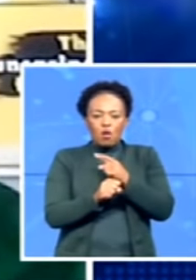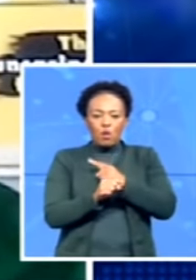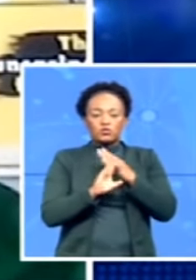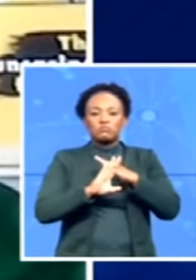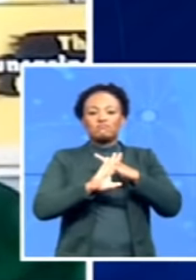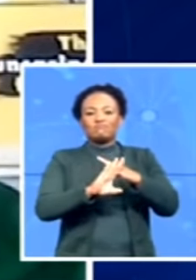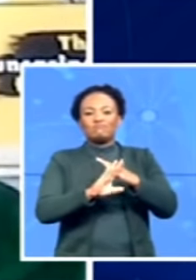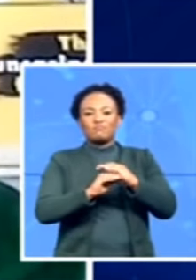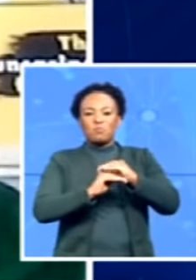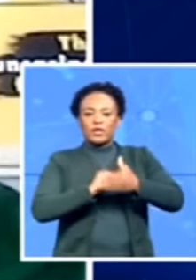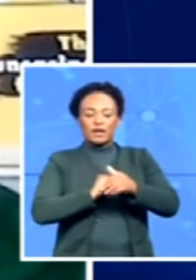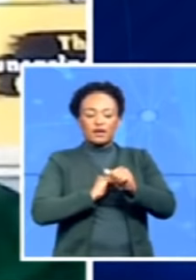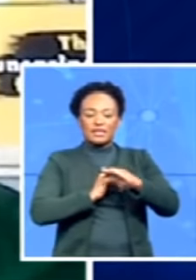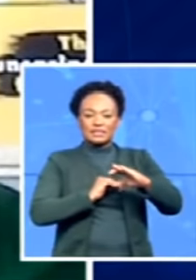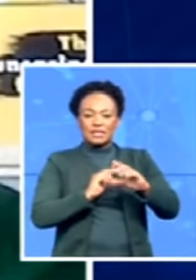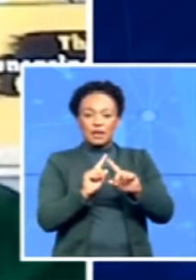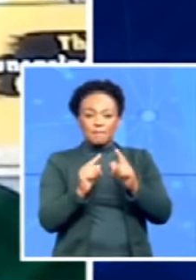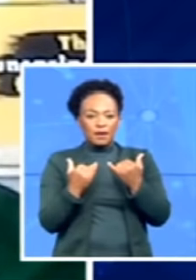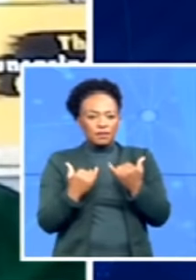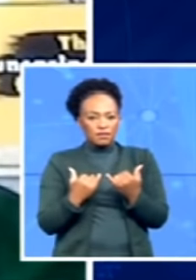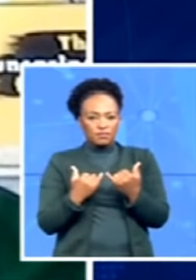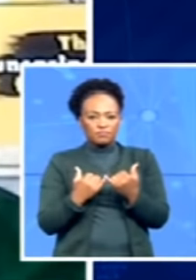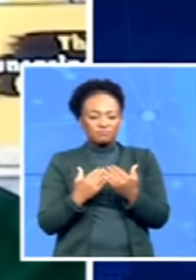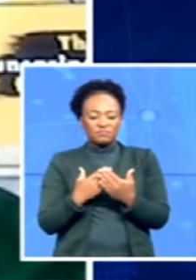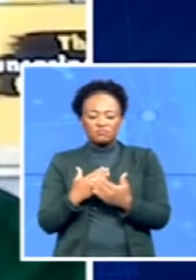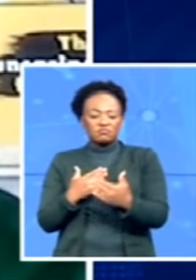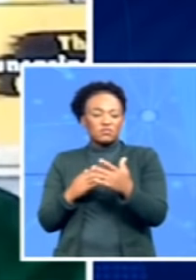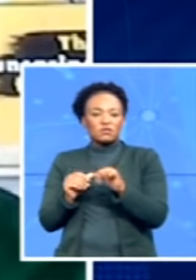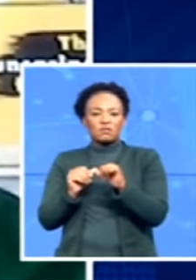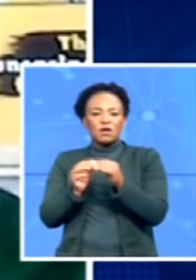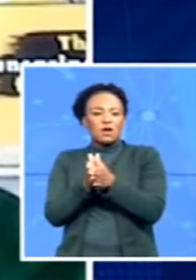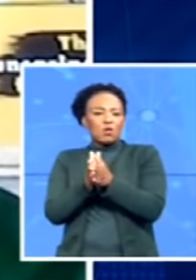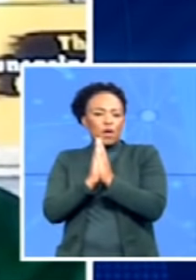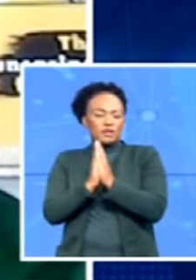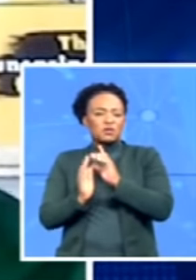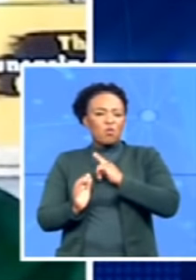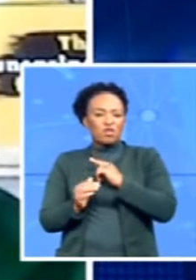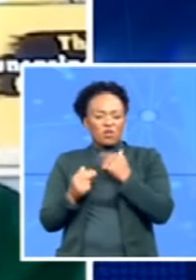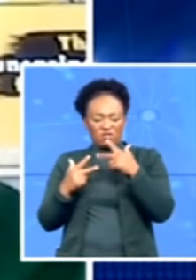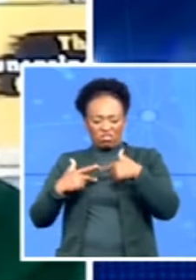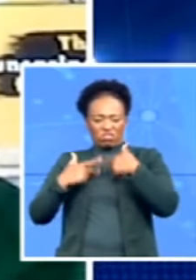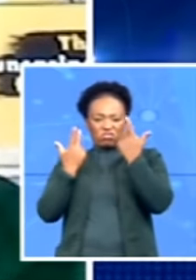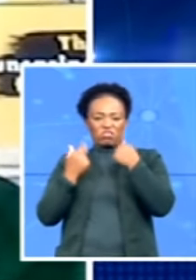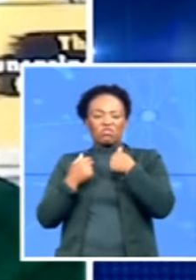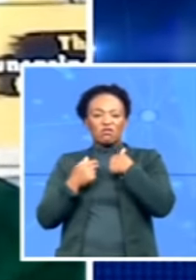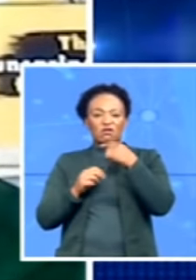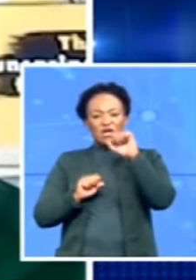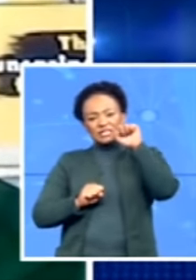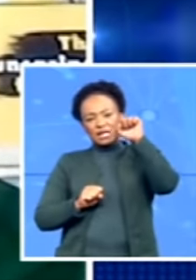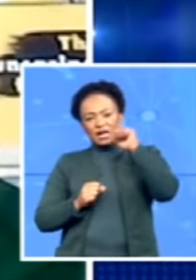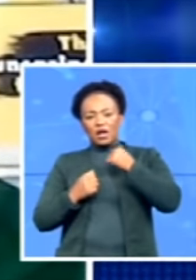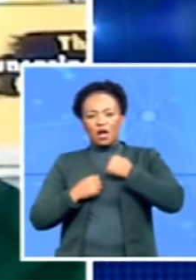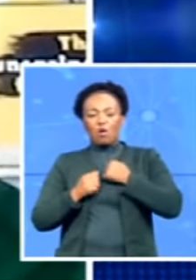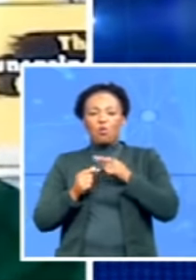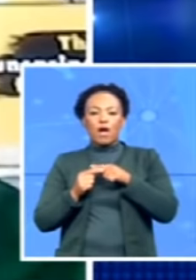not accede to unreasonable requests which are aimed at undermining our industrial actions of staying away. We have resumed